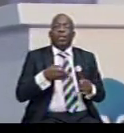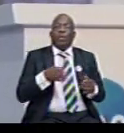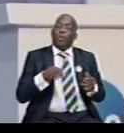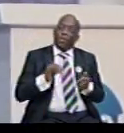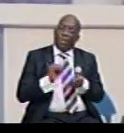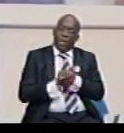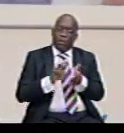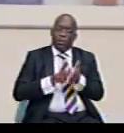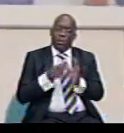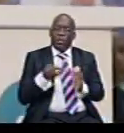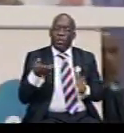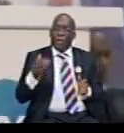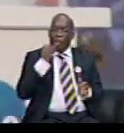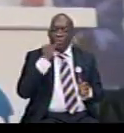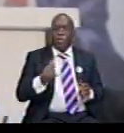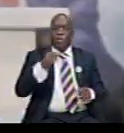says,